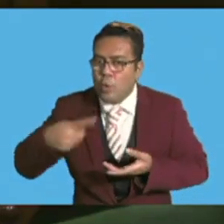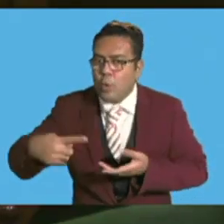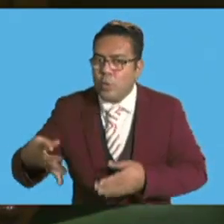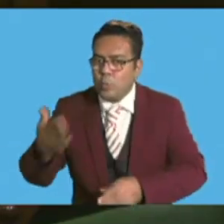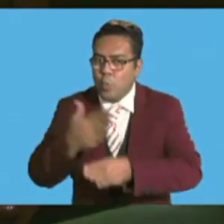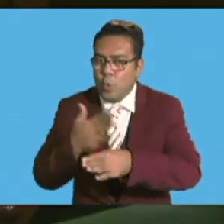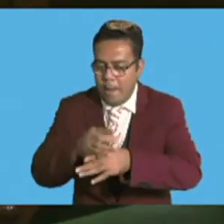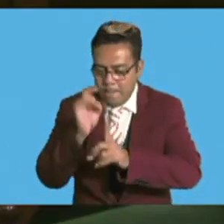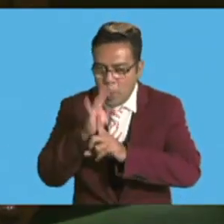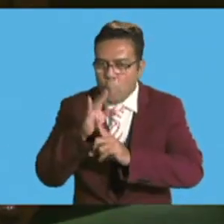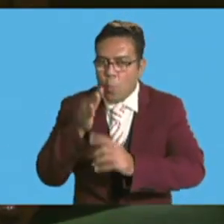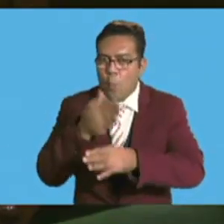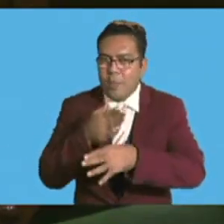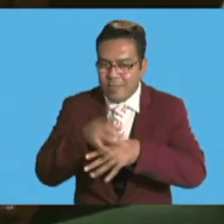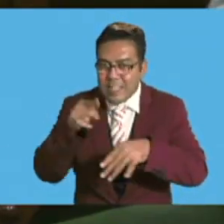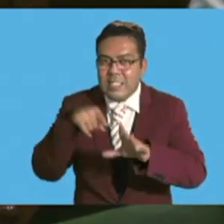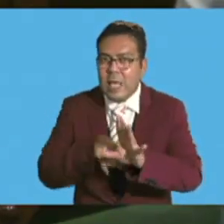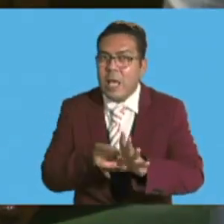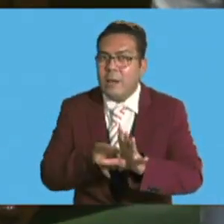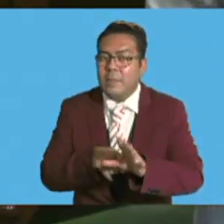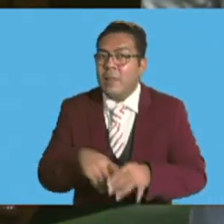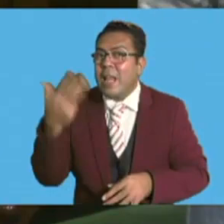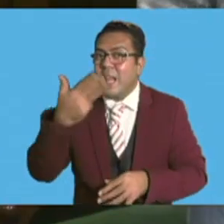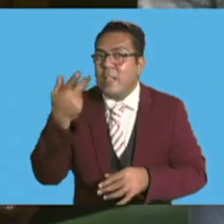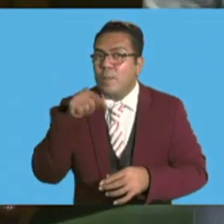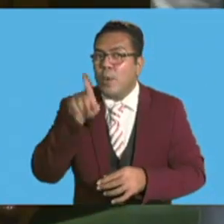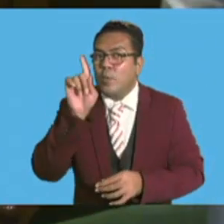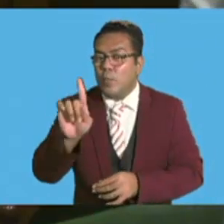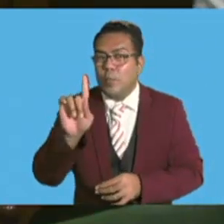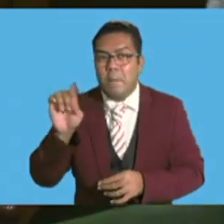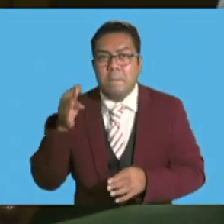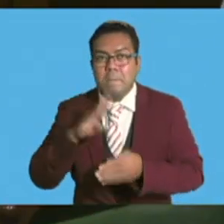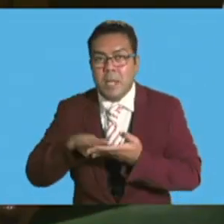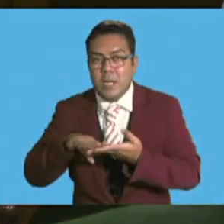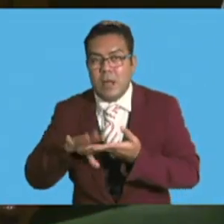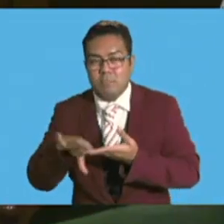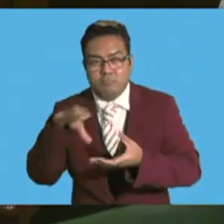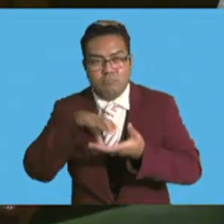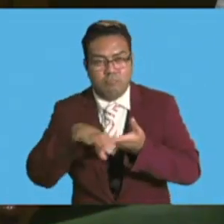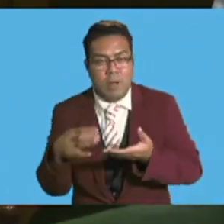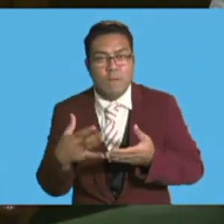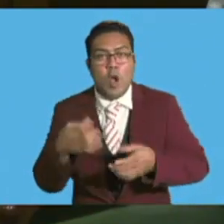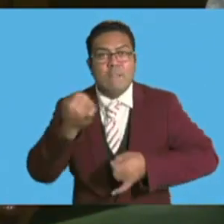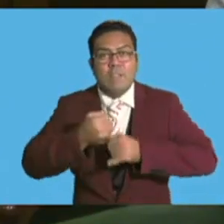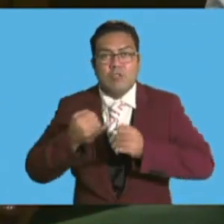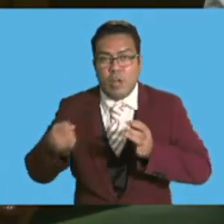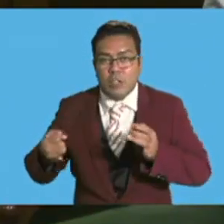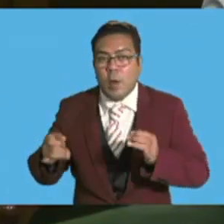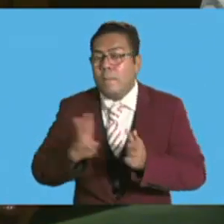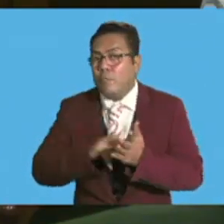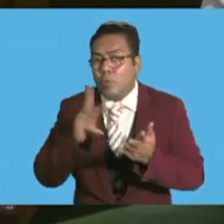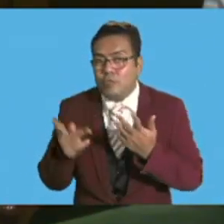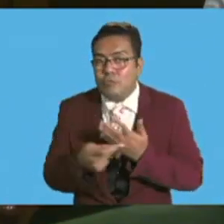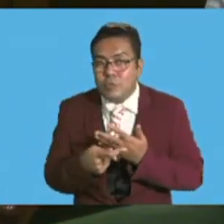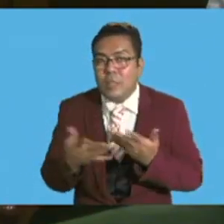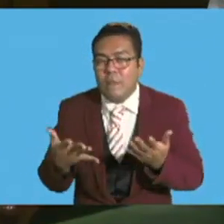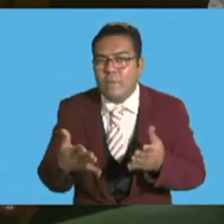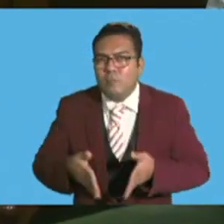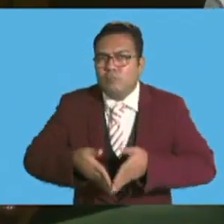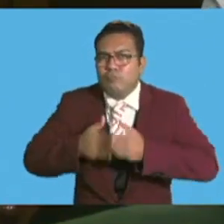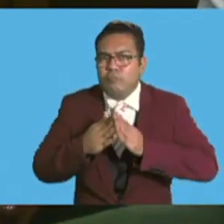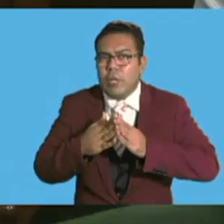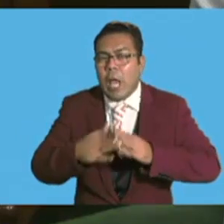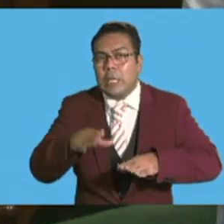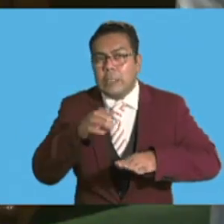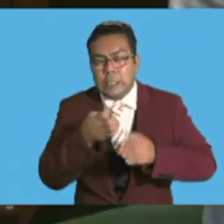year. A total funding of 19.1 million has been allocated to major infrastructure projects, refurbishment, upgrading,